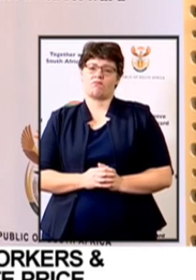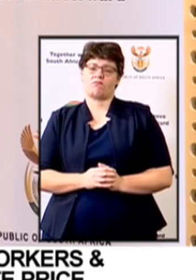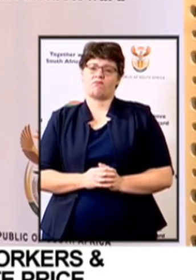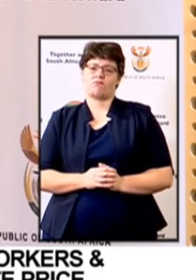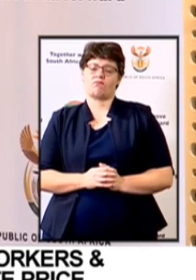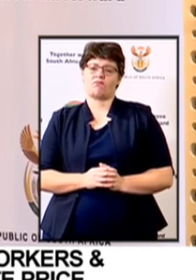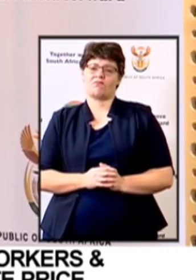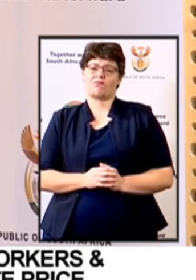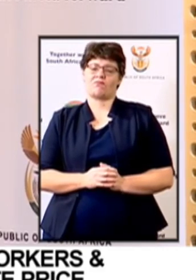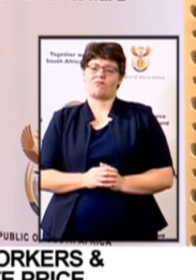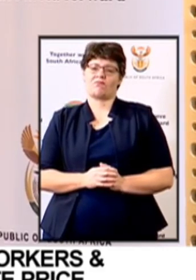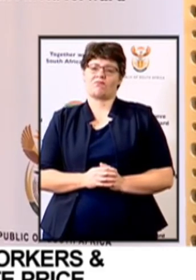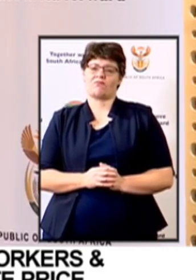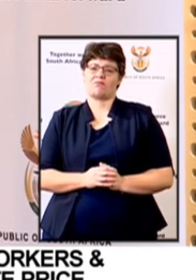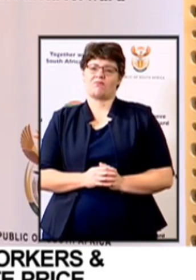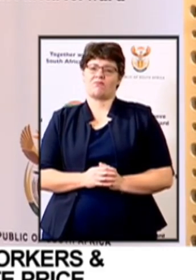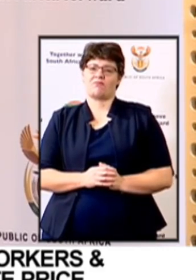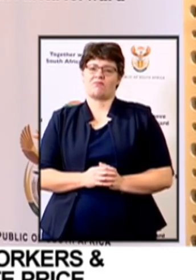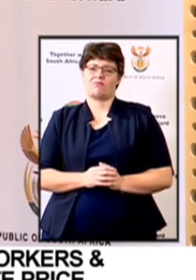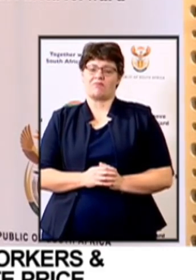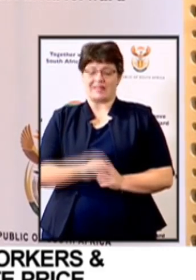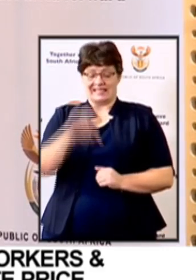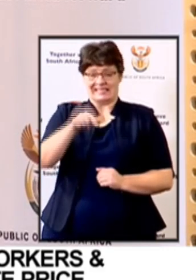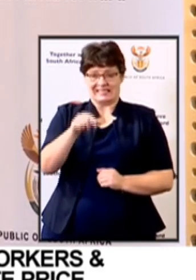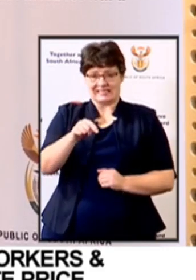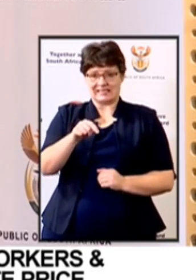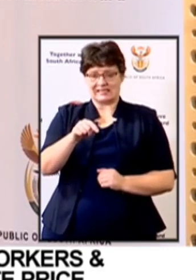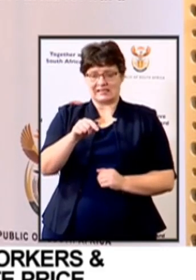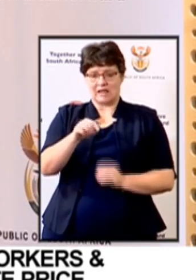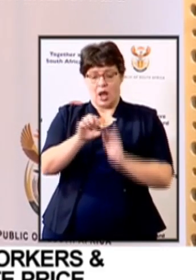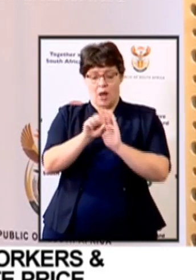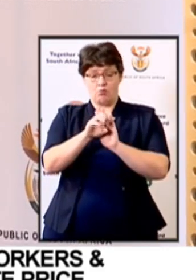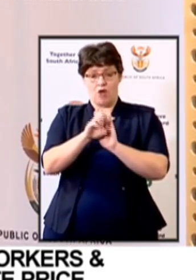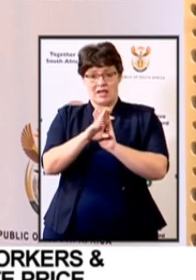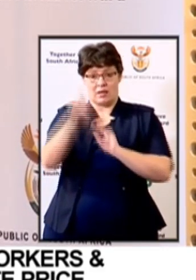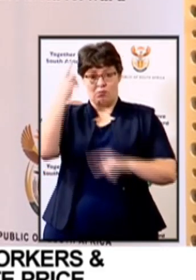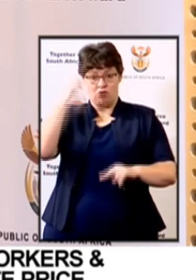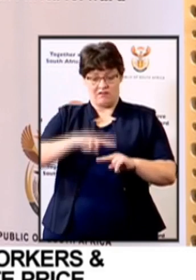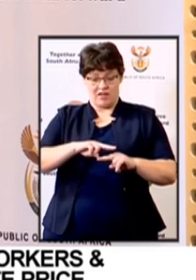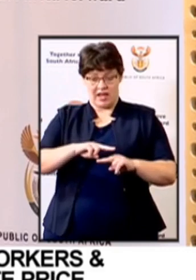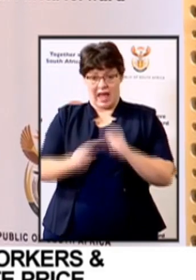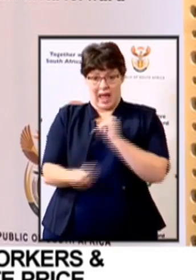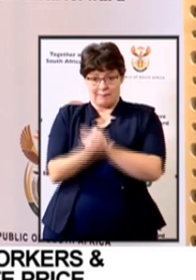It is this press briefing that is happening now.